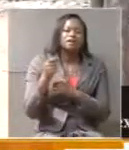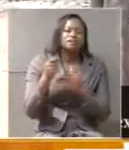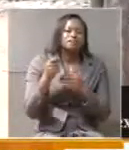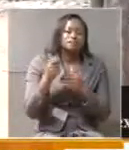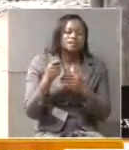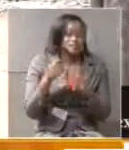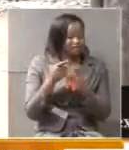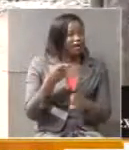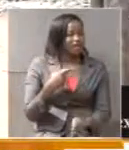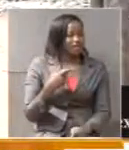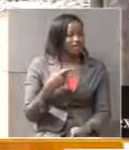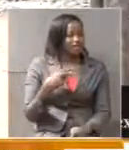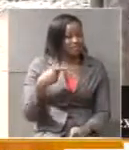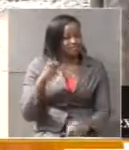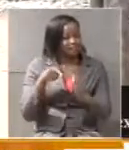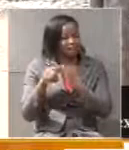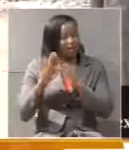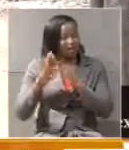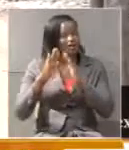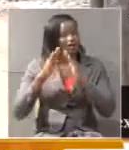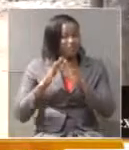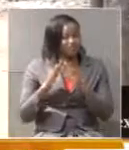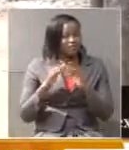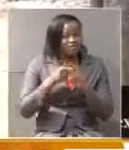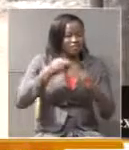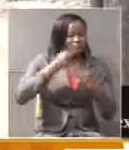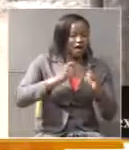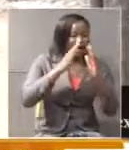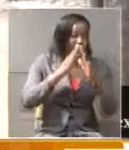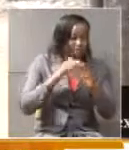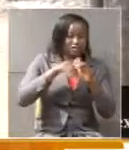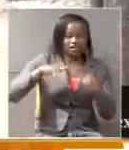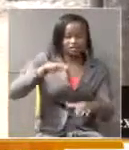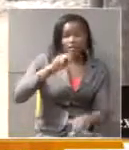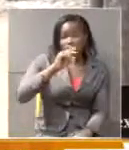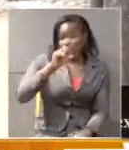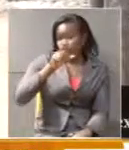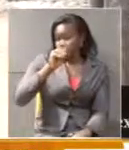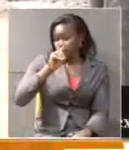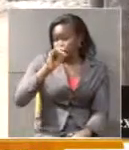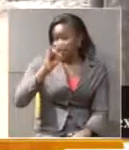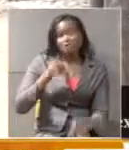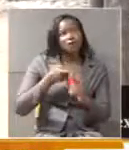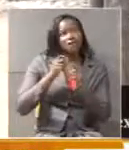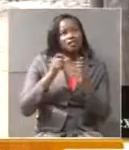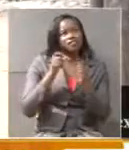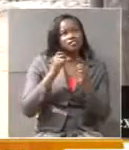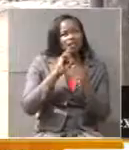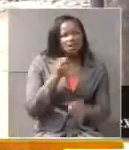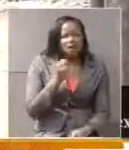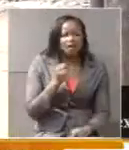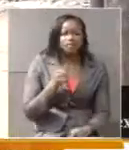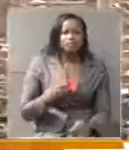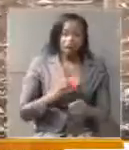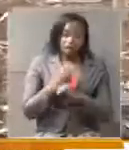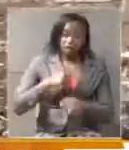wetwagenda nyumba ye yapangisa nyumba mu Kisozi ne tugenda ebulwa mu January okuvanga ne kolwawe